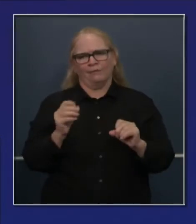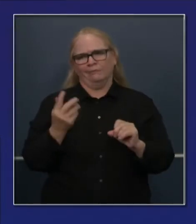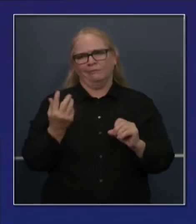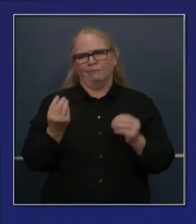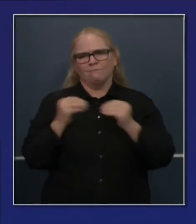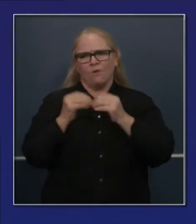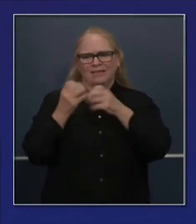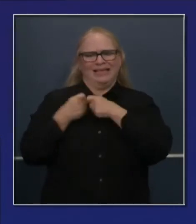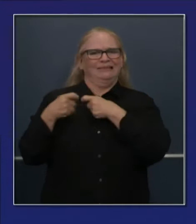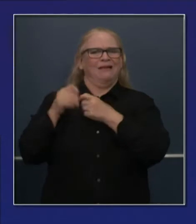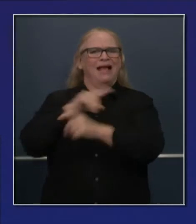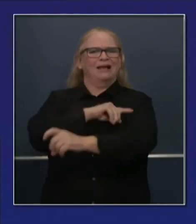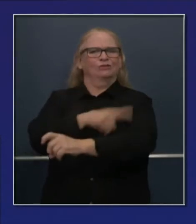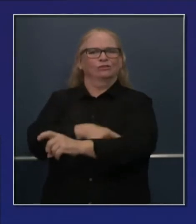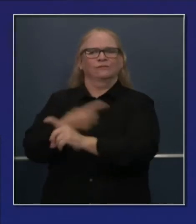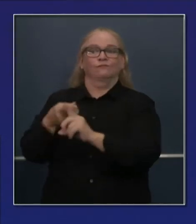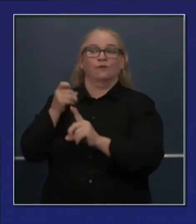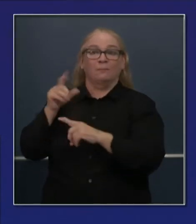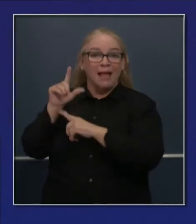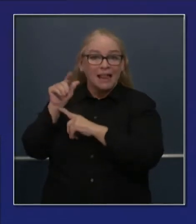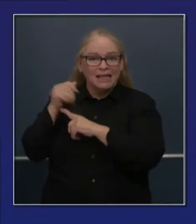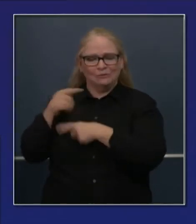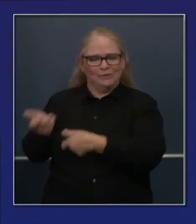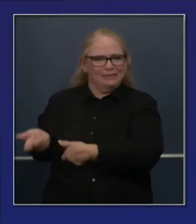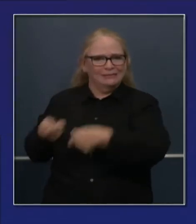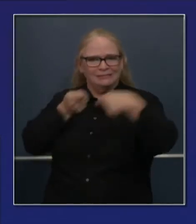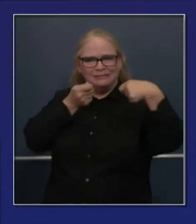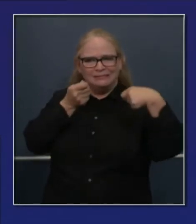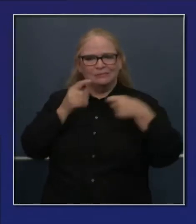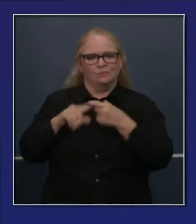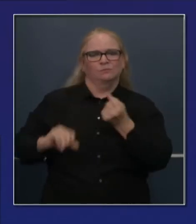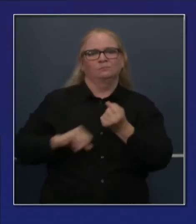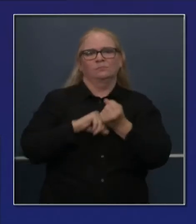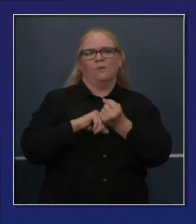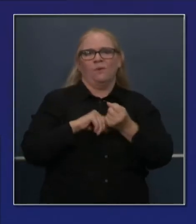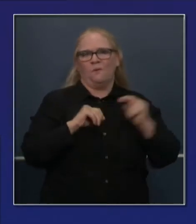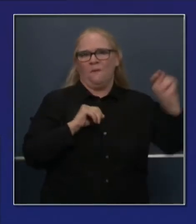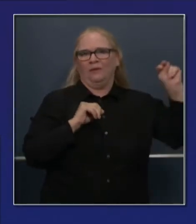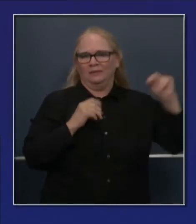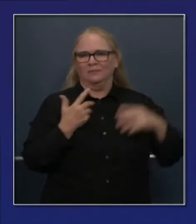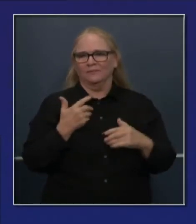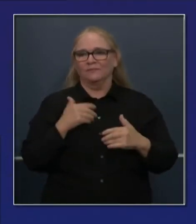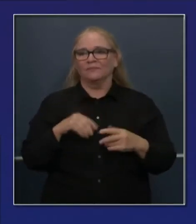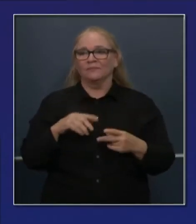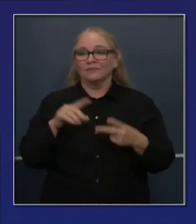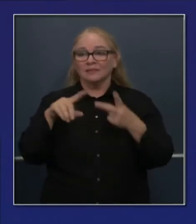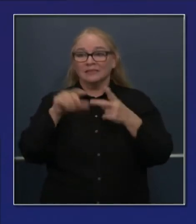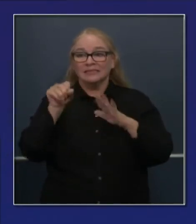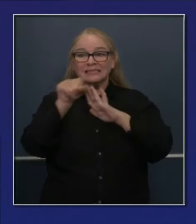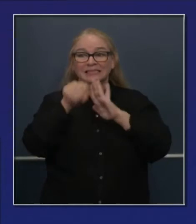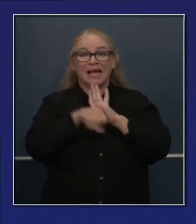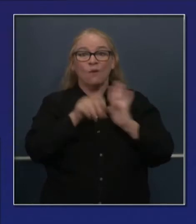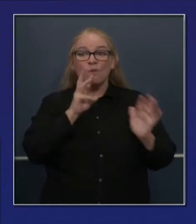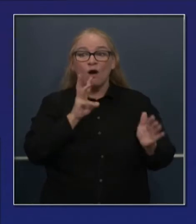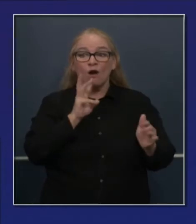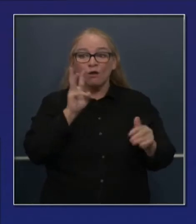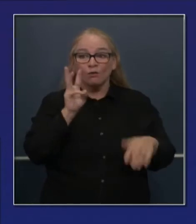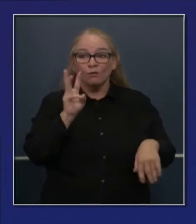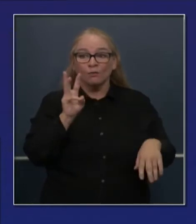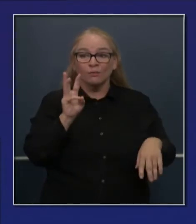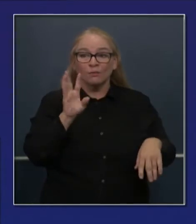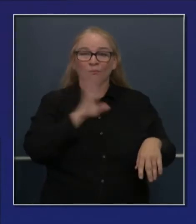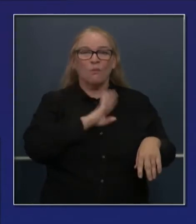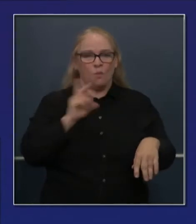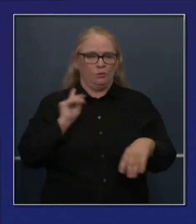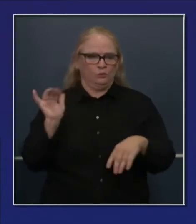or DWP, getting support from the State Water Board as it relates to getting more hydro online. We're